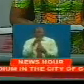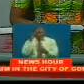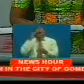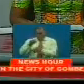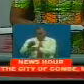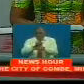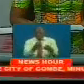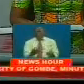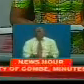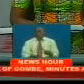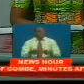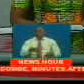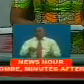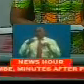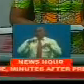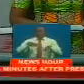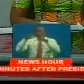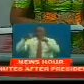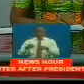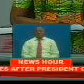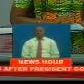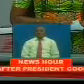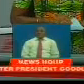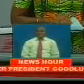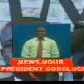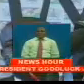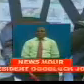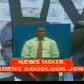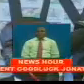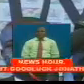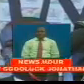ministry to address the energy problems.